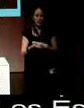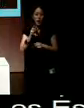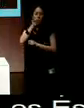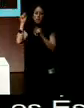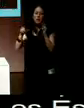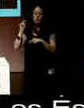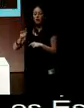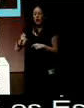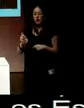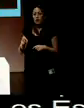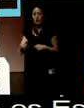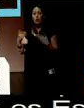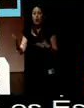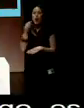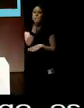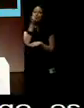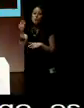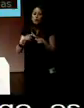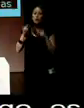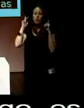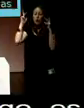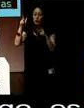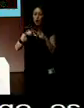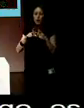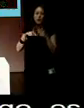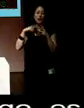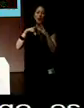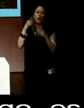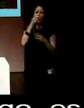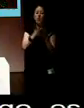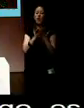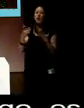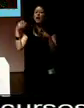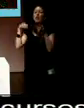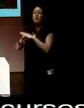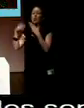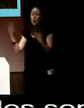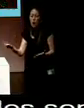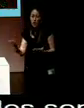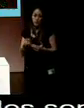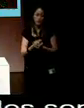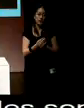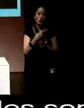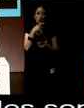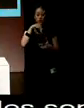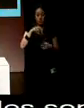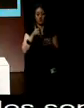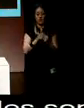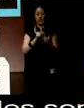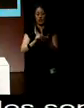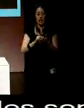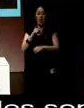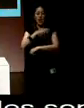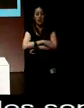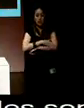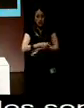often the question is what monuments, what cities, what hotels are accessible. One of the commitments from the